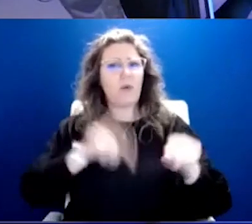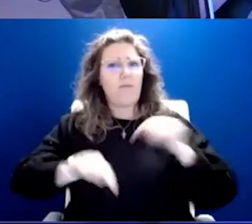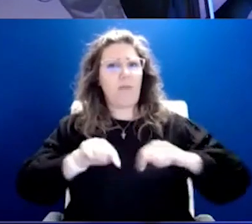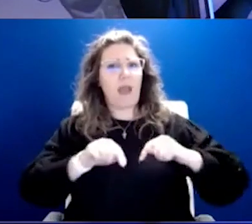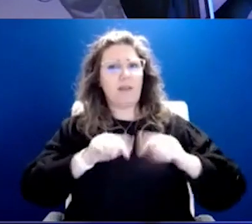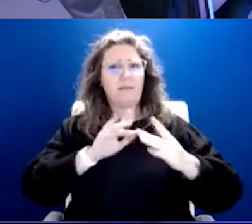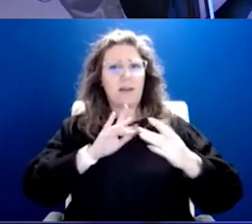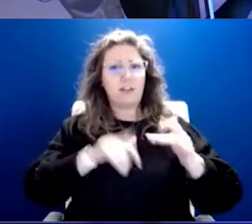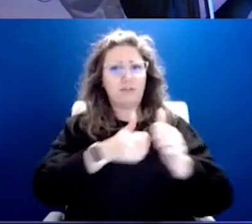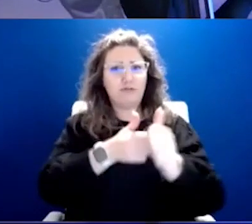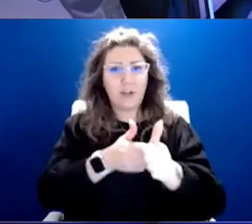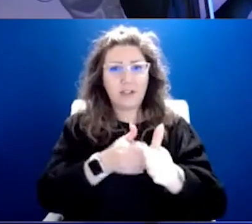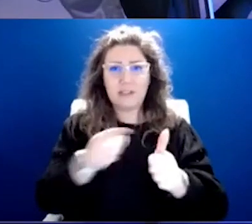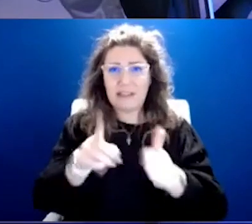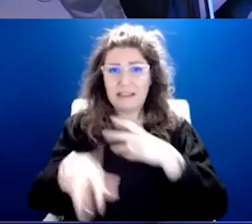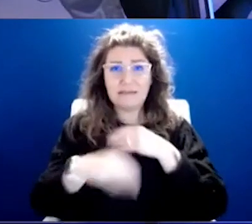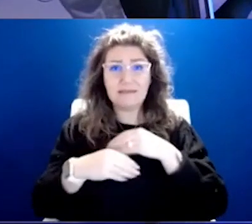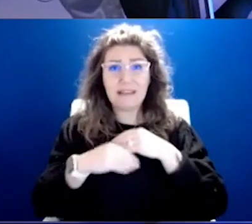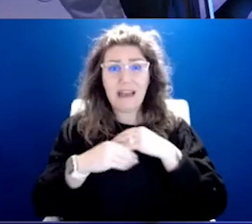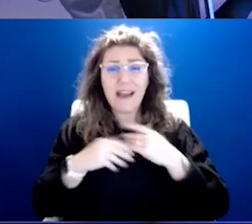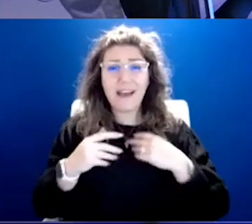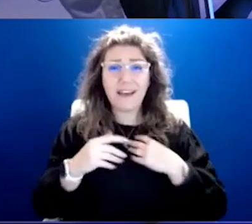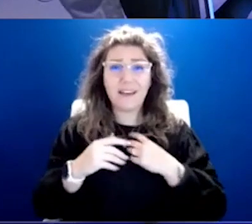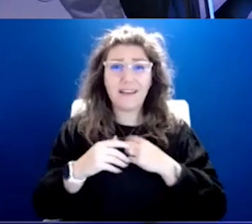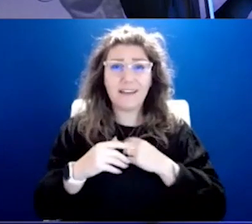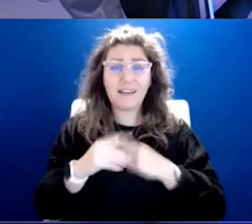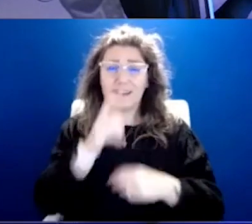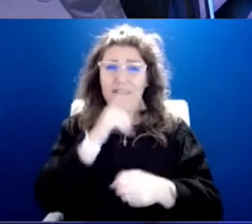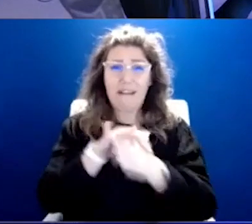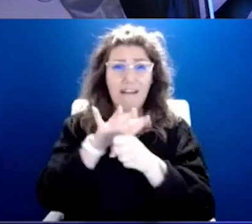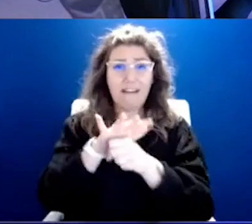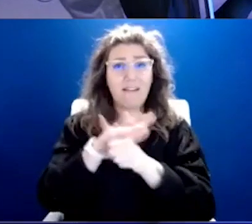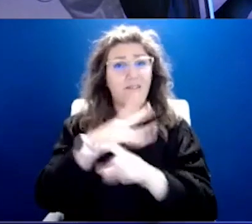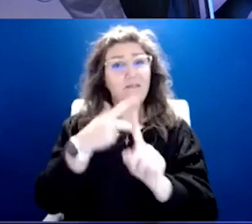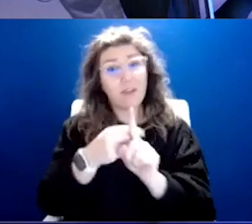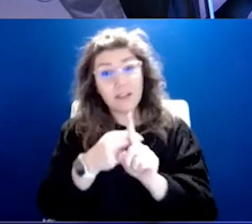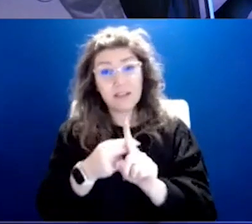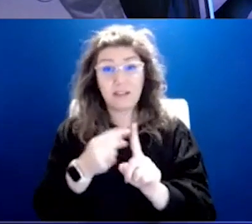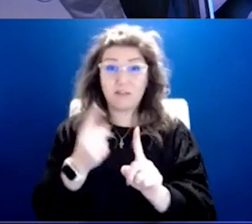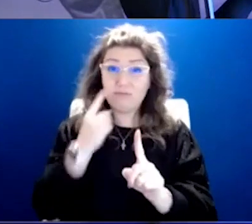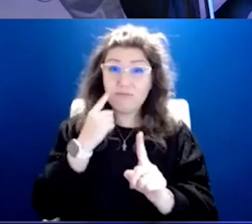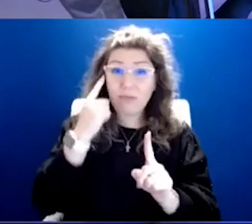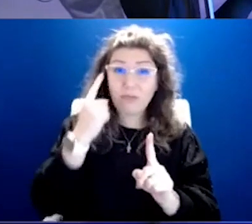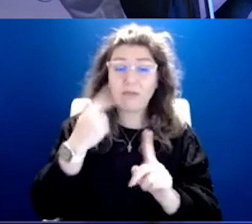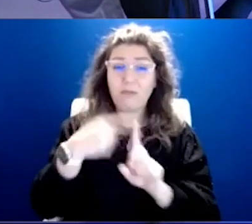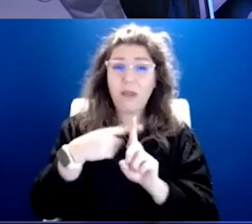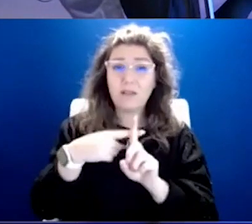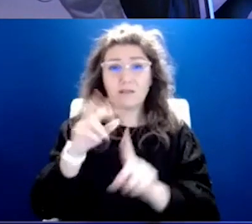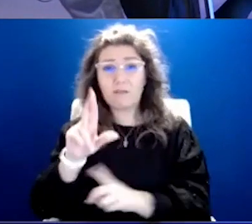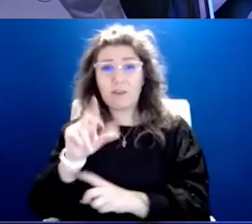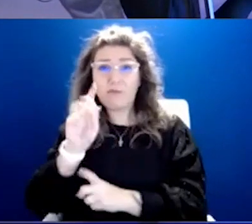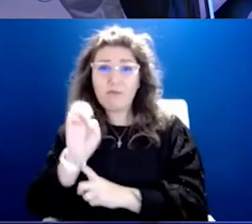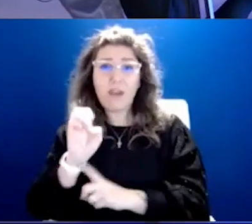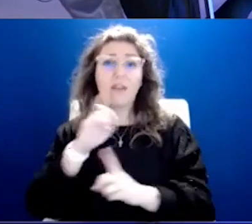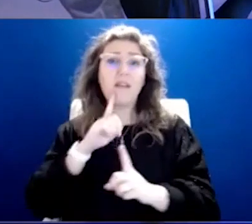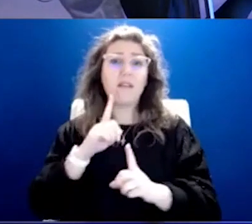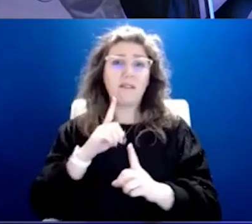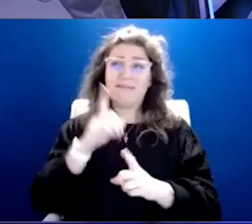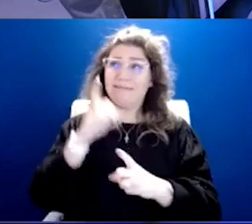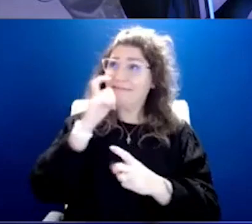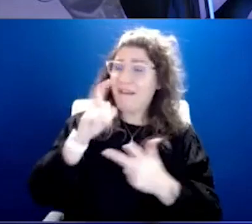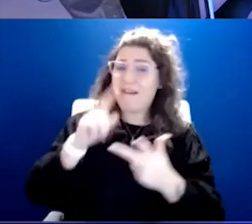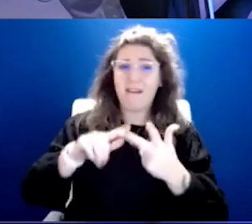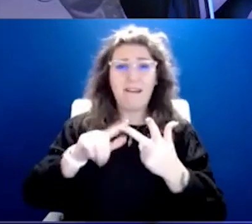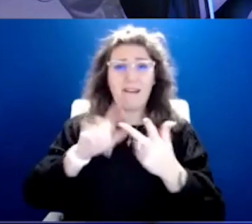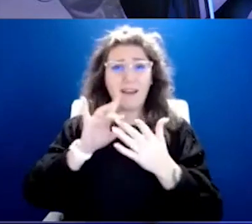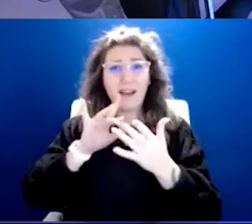think, on top of just the lack of vaccination, positivity rates, not being able to contact people, or is contact